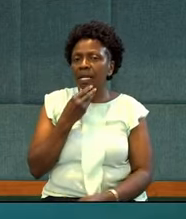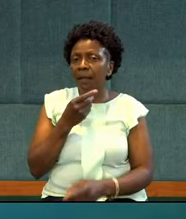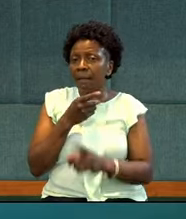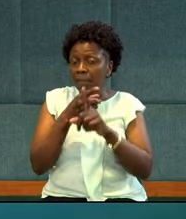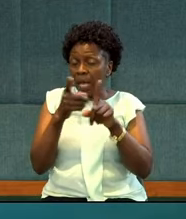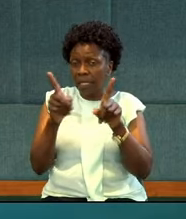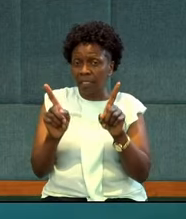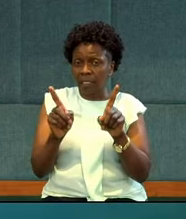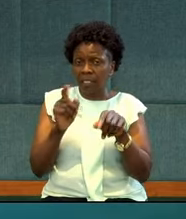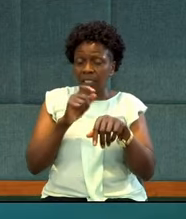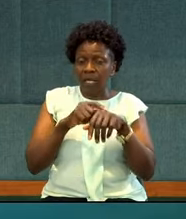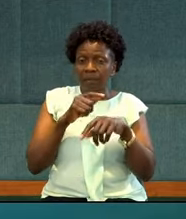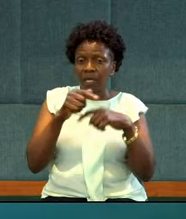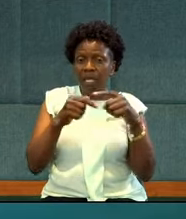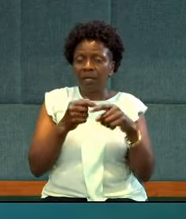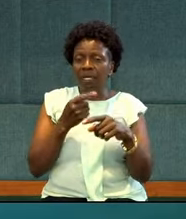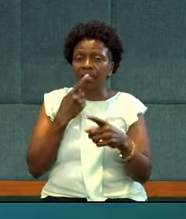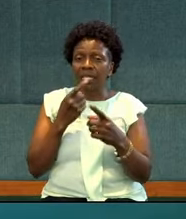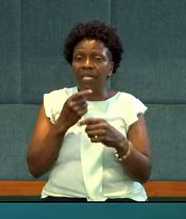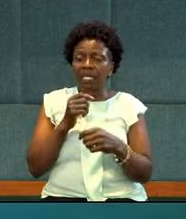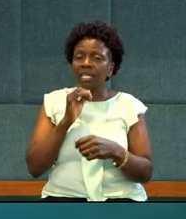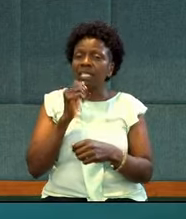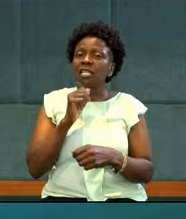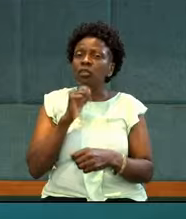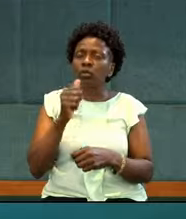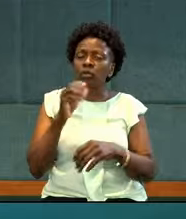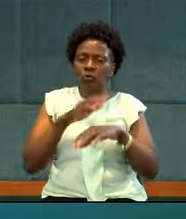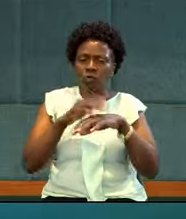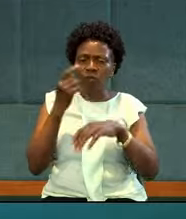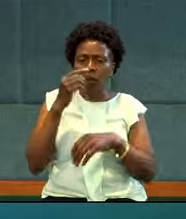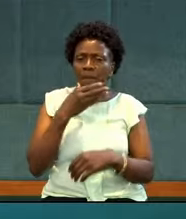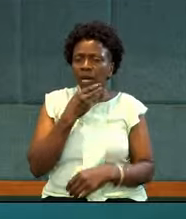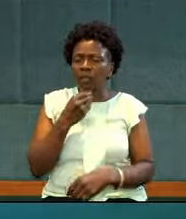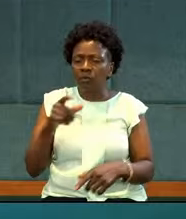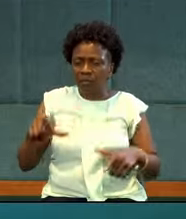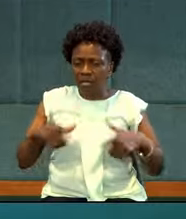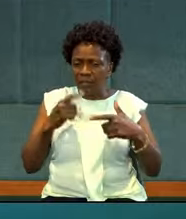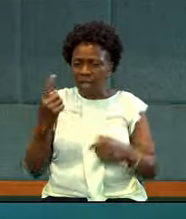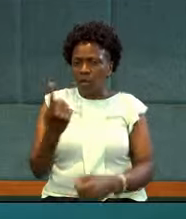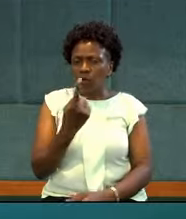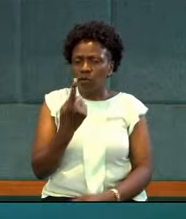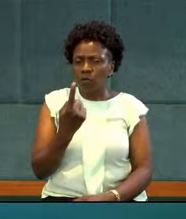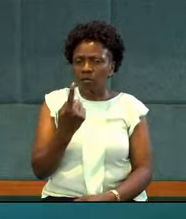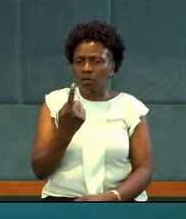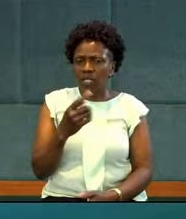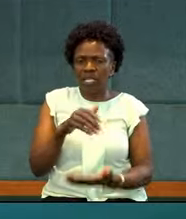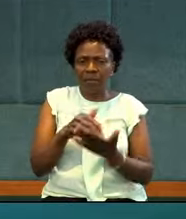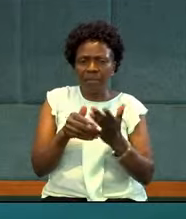But when he came and said, it's not good for a man to be alone, what did he mean?